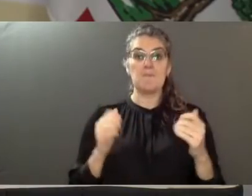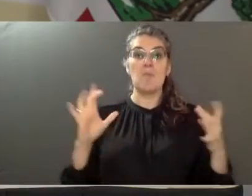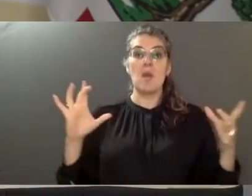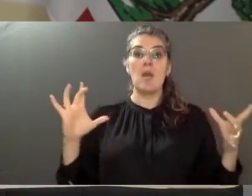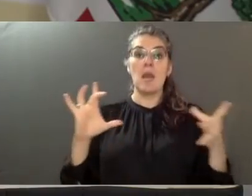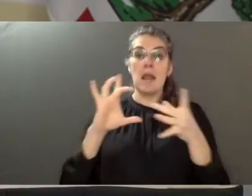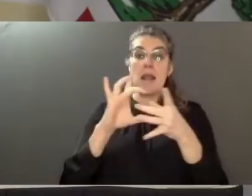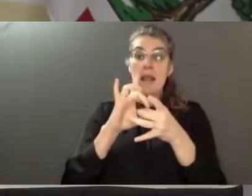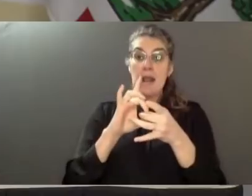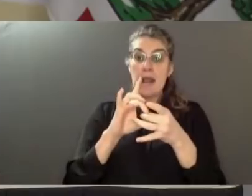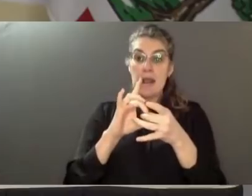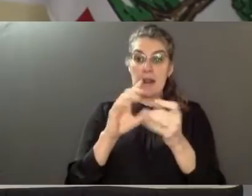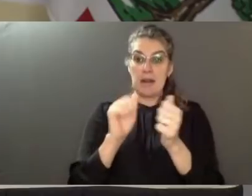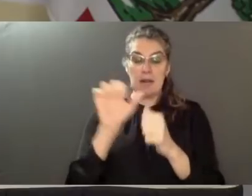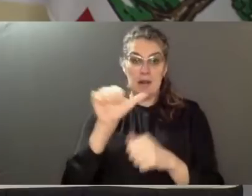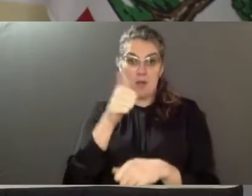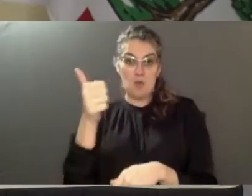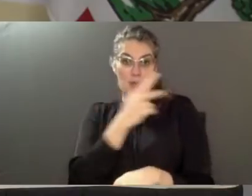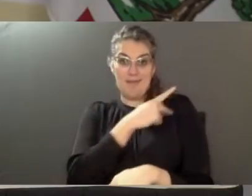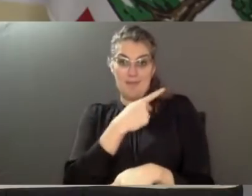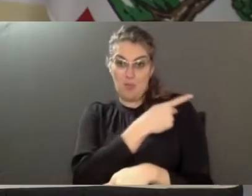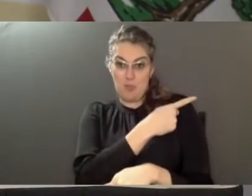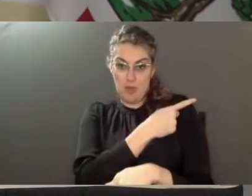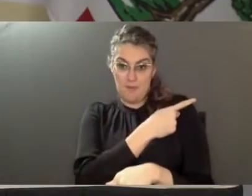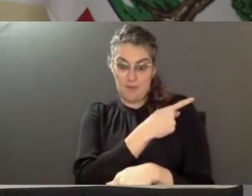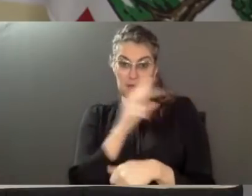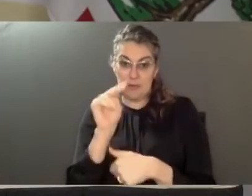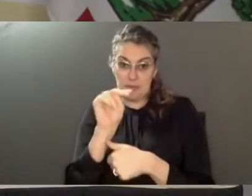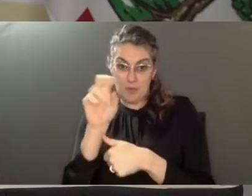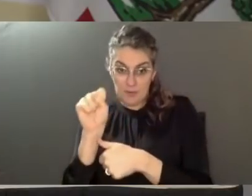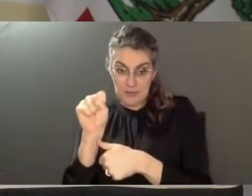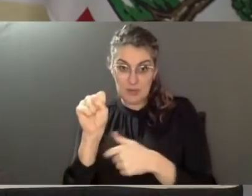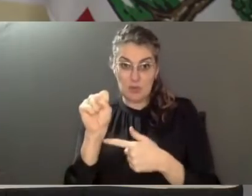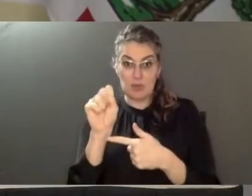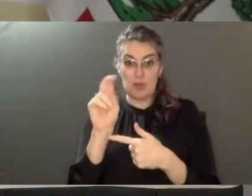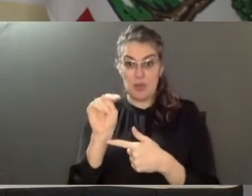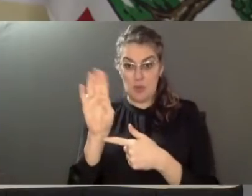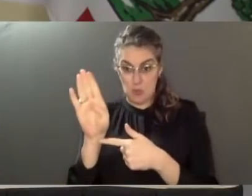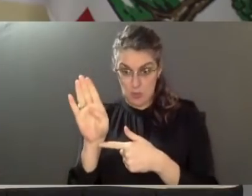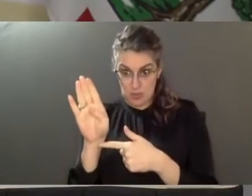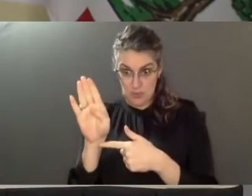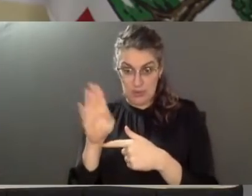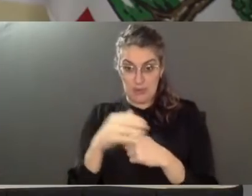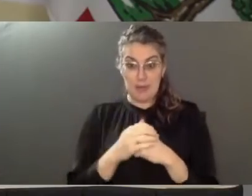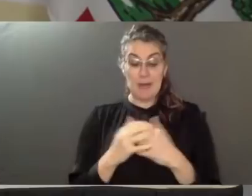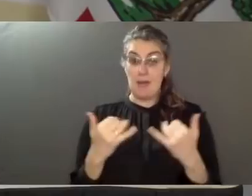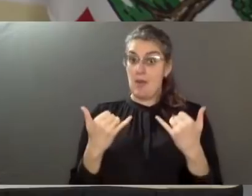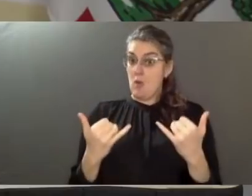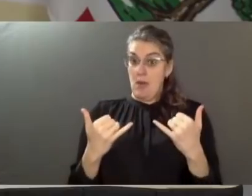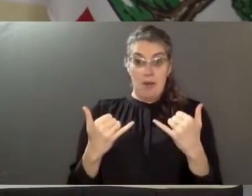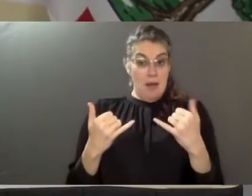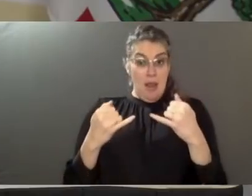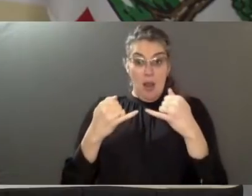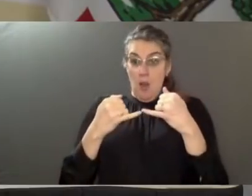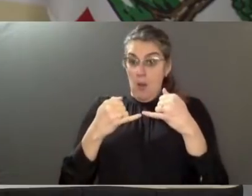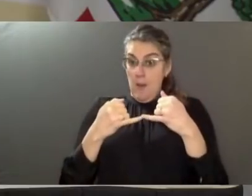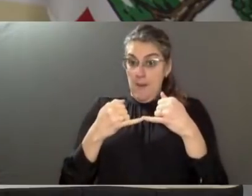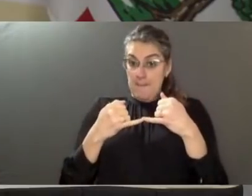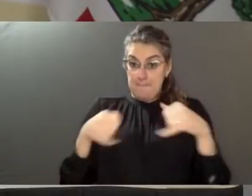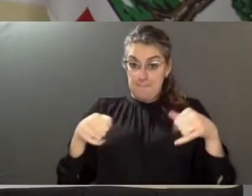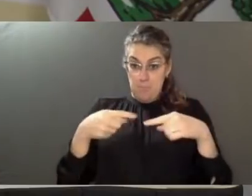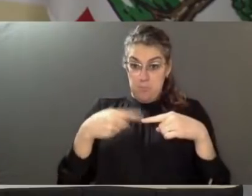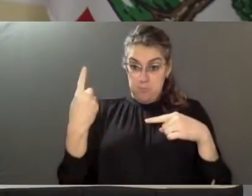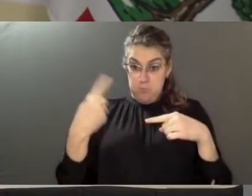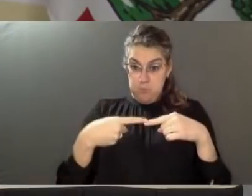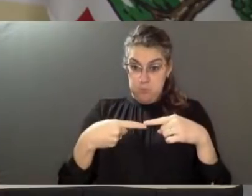Atlantic region, the Atlantic bubble. At this time as a province, we are not comfortable moving forward with re-entering the Atlantic